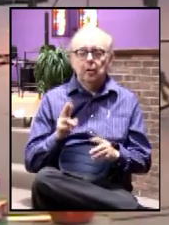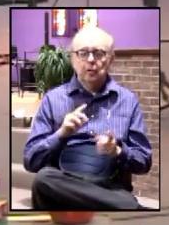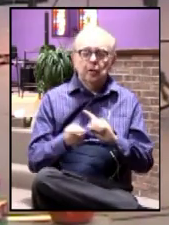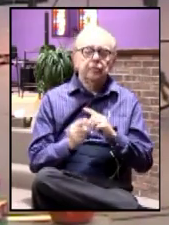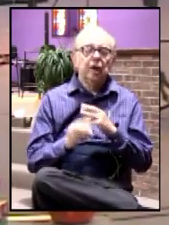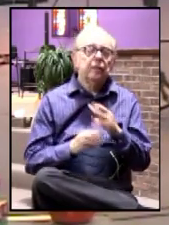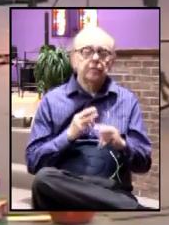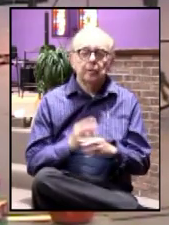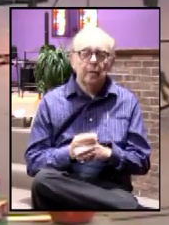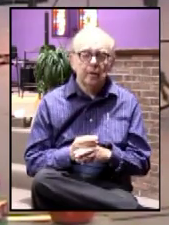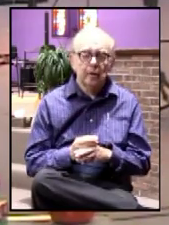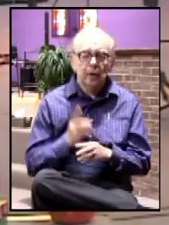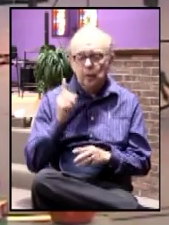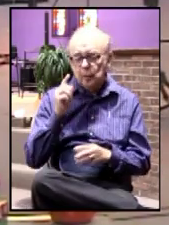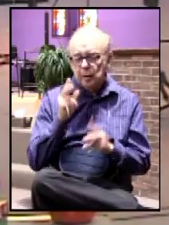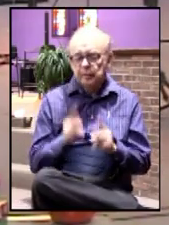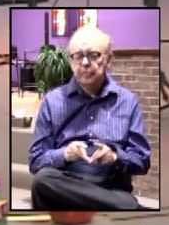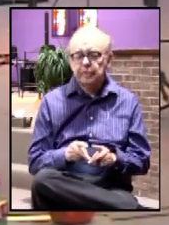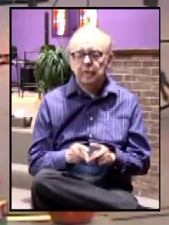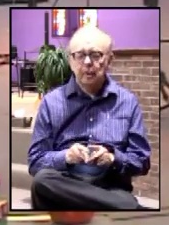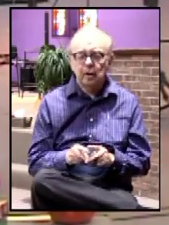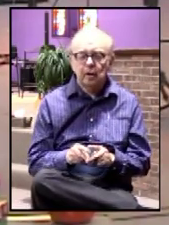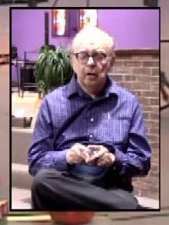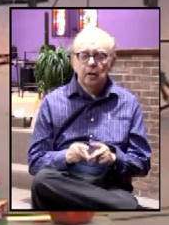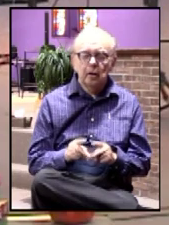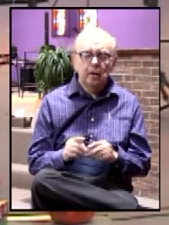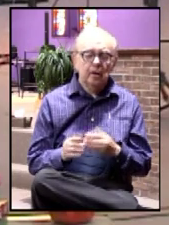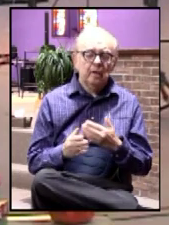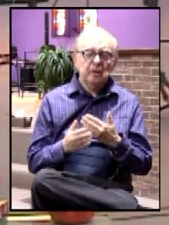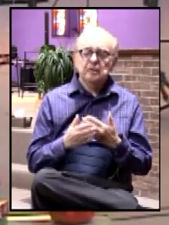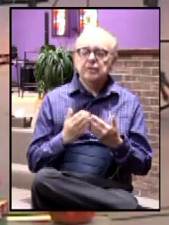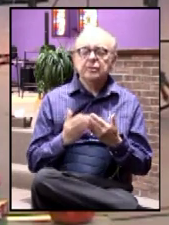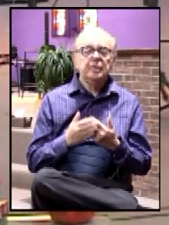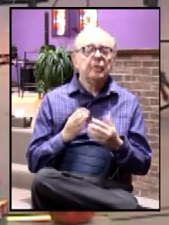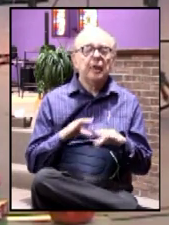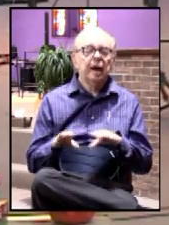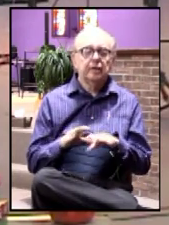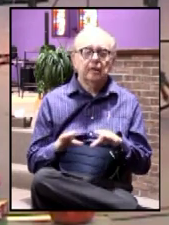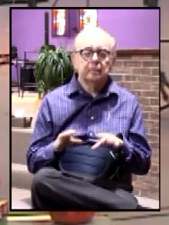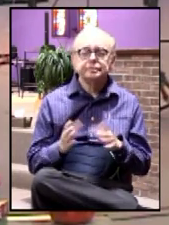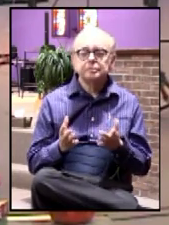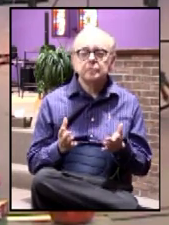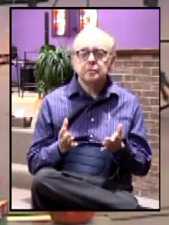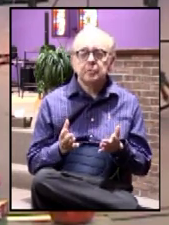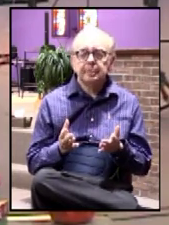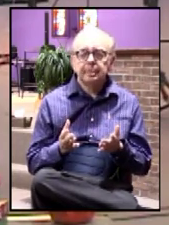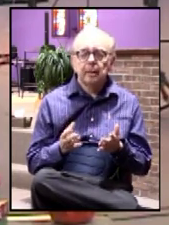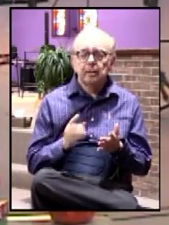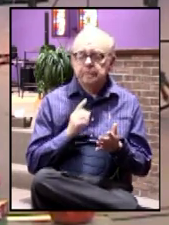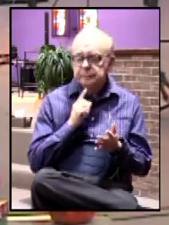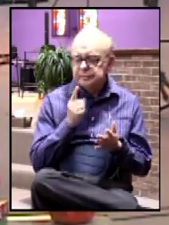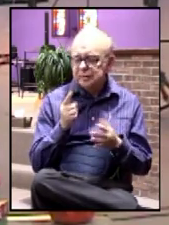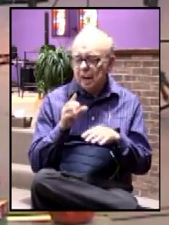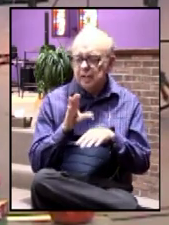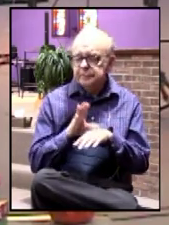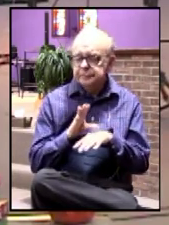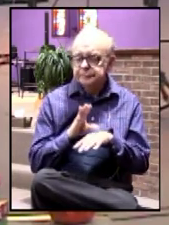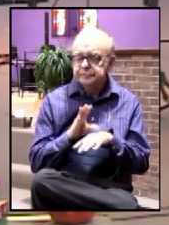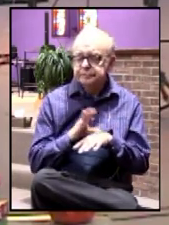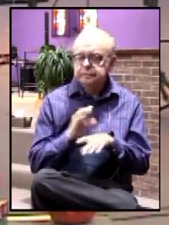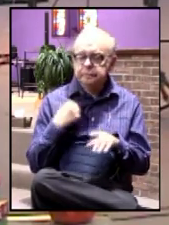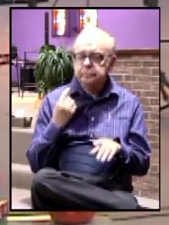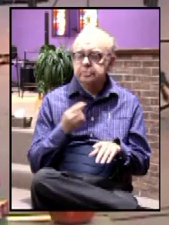Rogers changed the world. One person with very simple acts. And as a